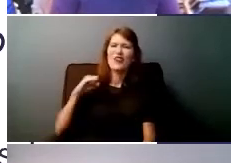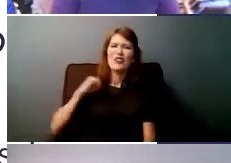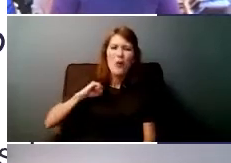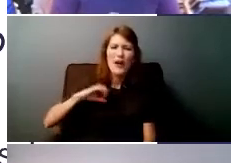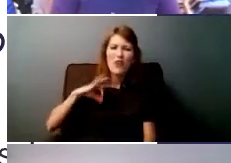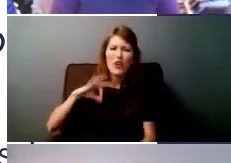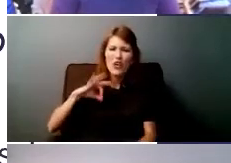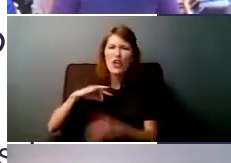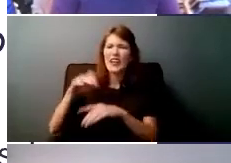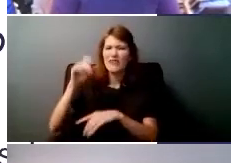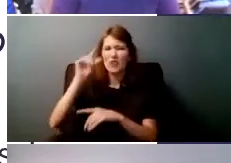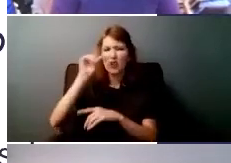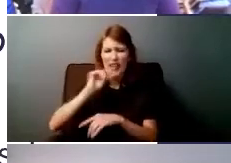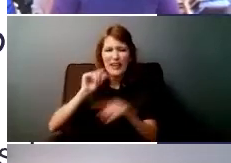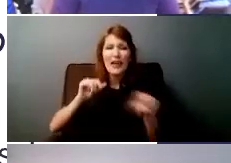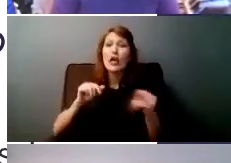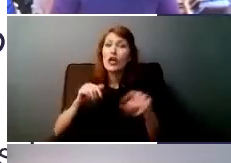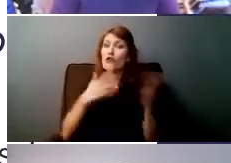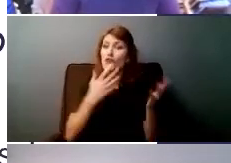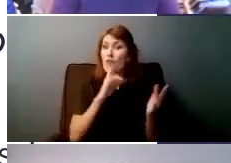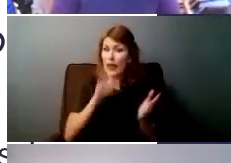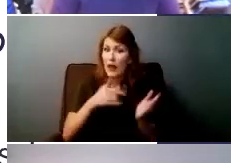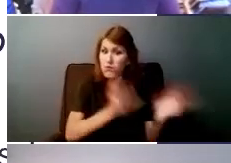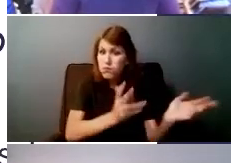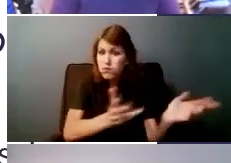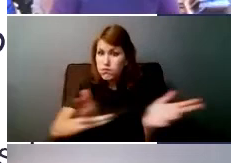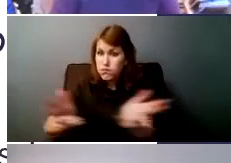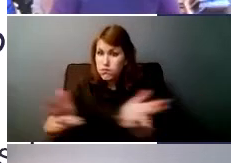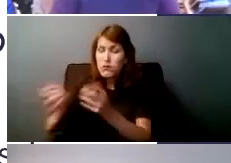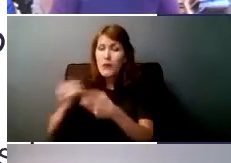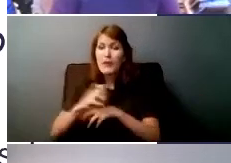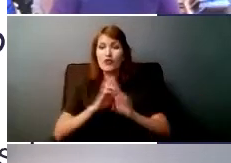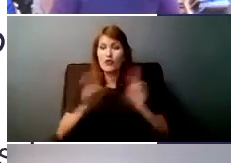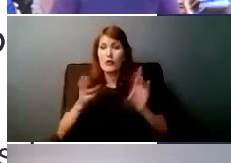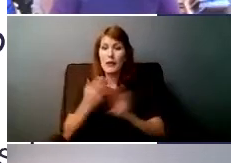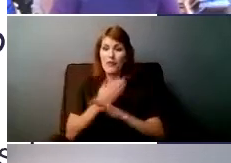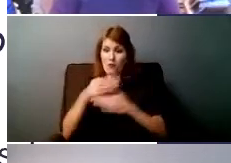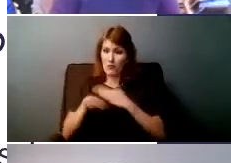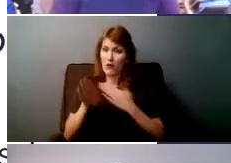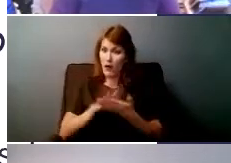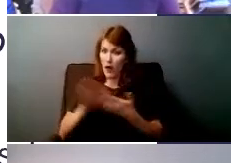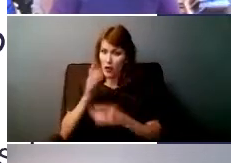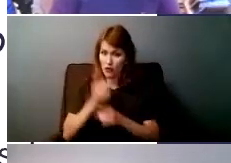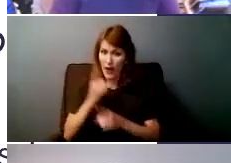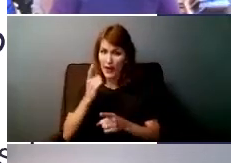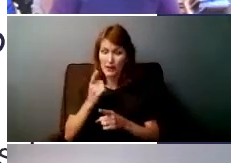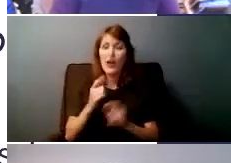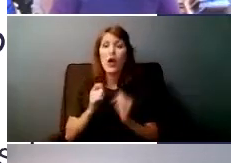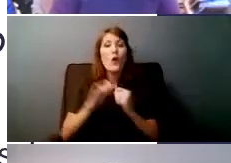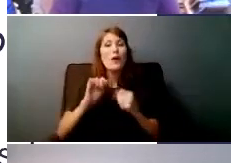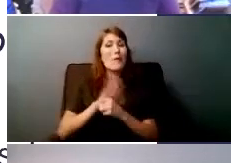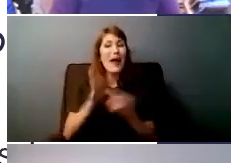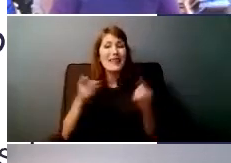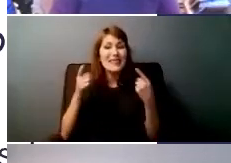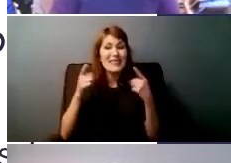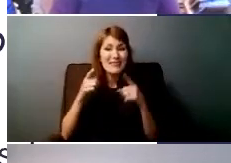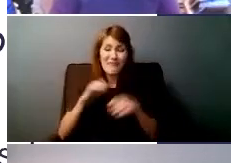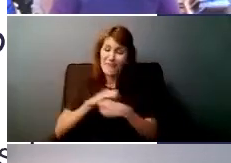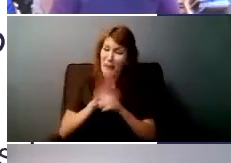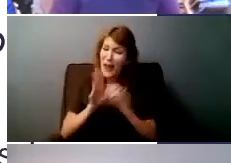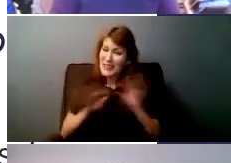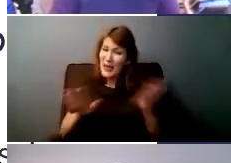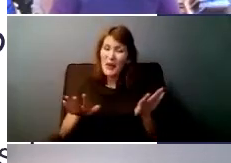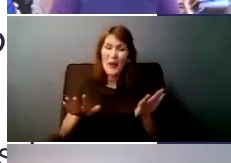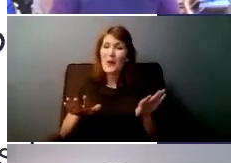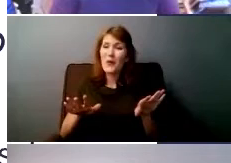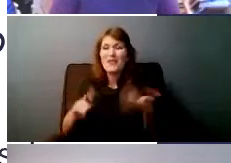to try to get you ready before you were fully admitted to the college. With the pandemic, people were unable to do